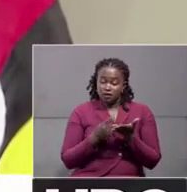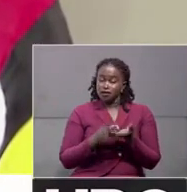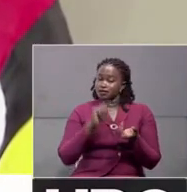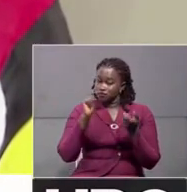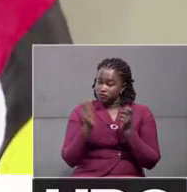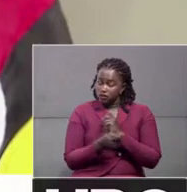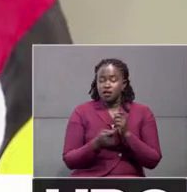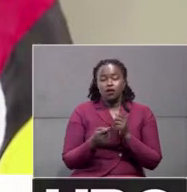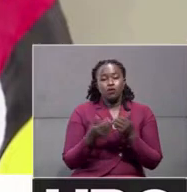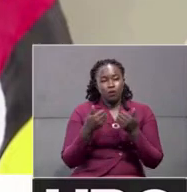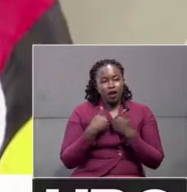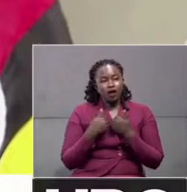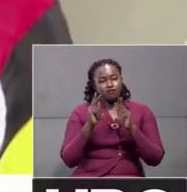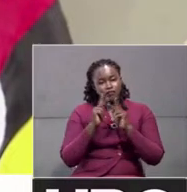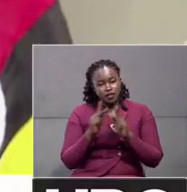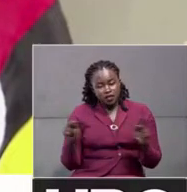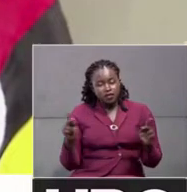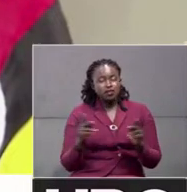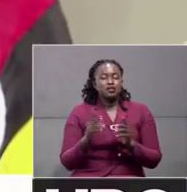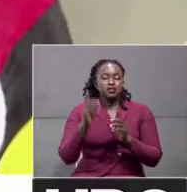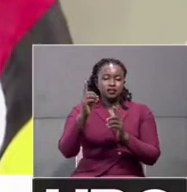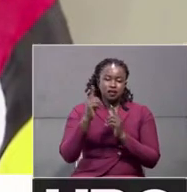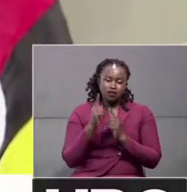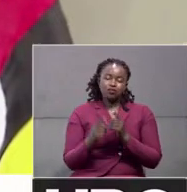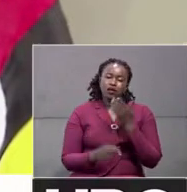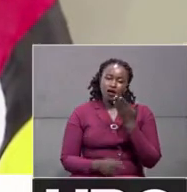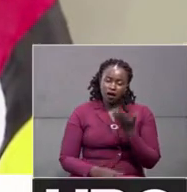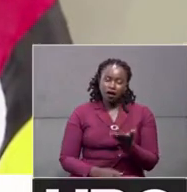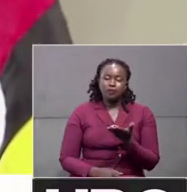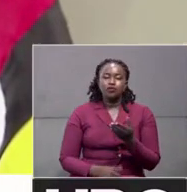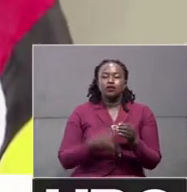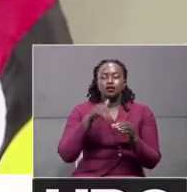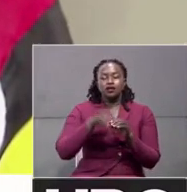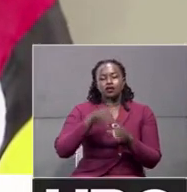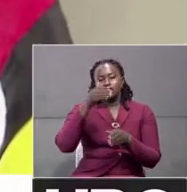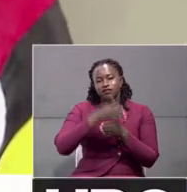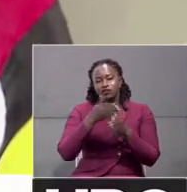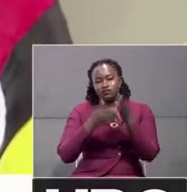have peace, we have security, the